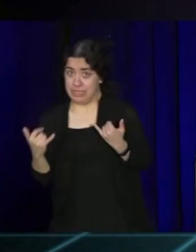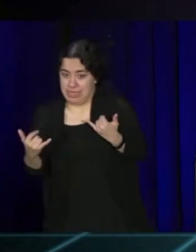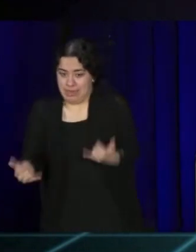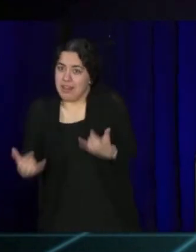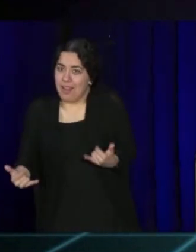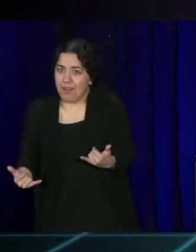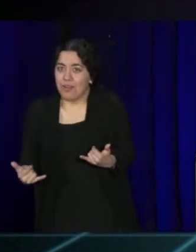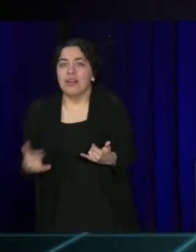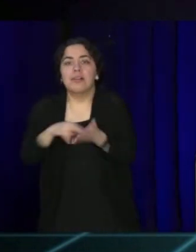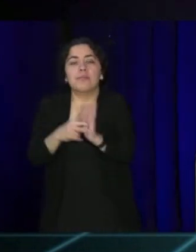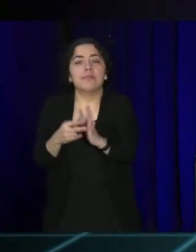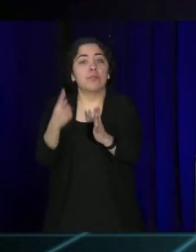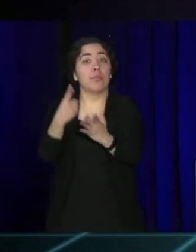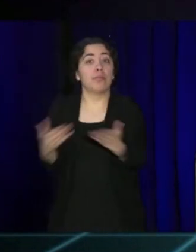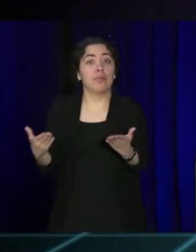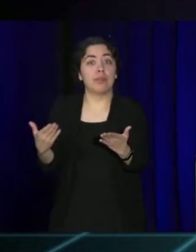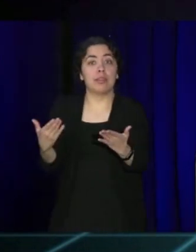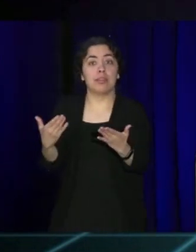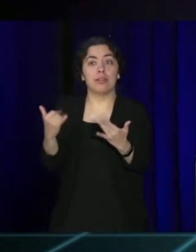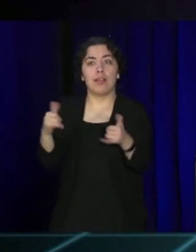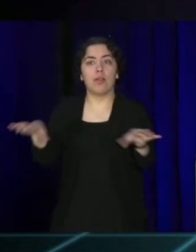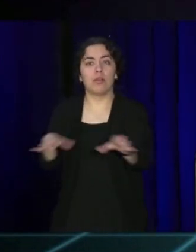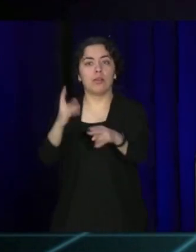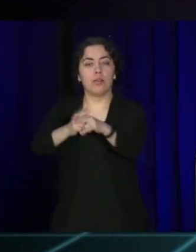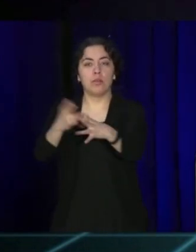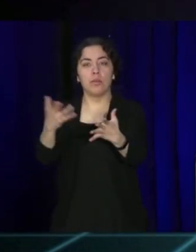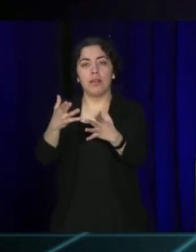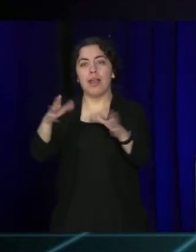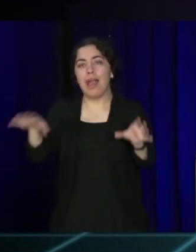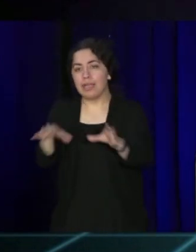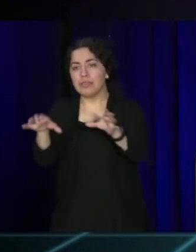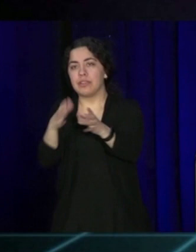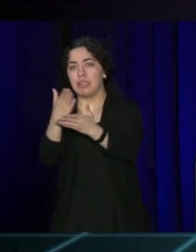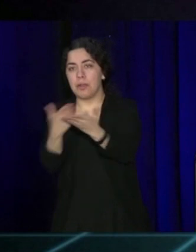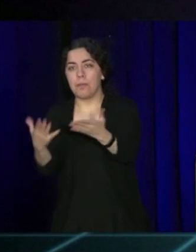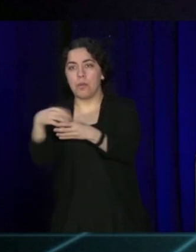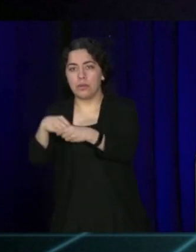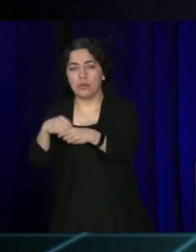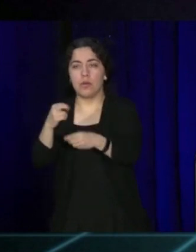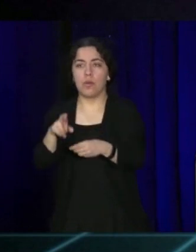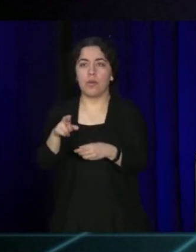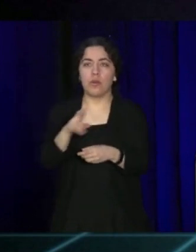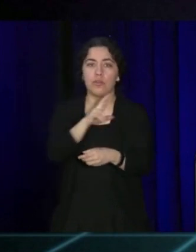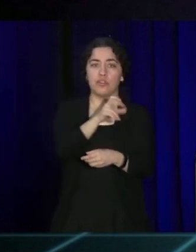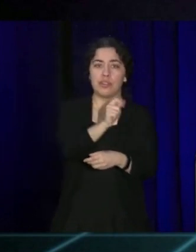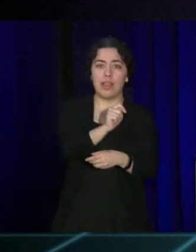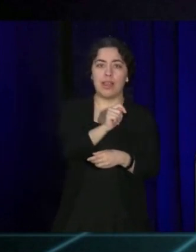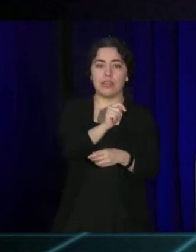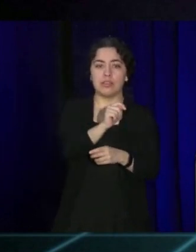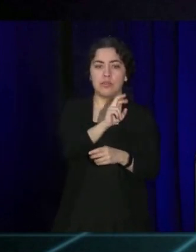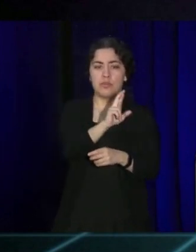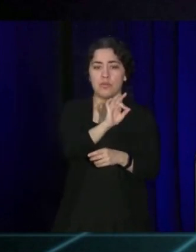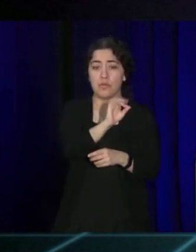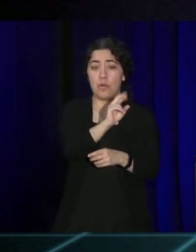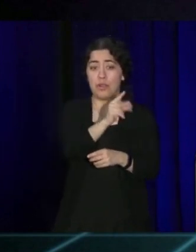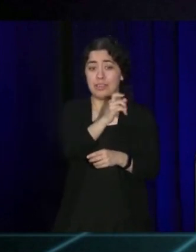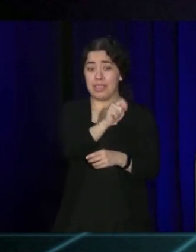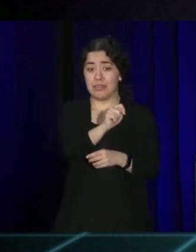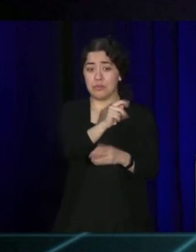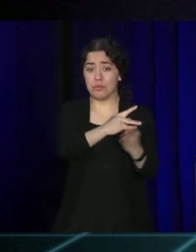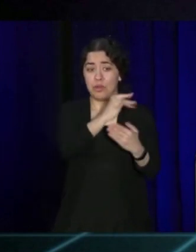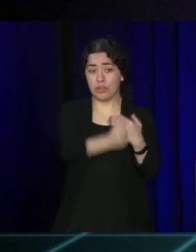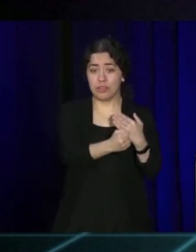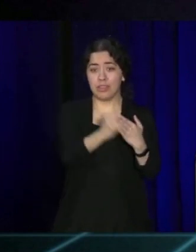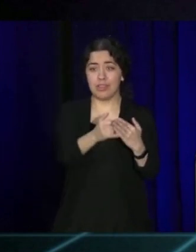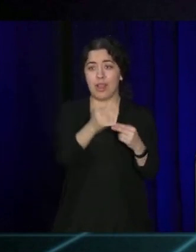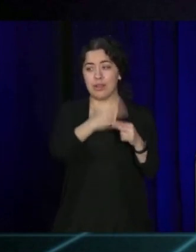off-screen thing that is now named activity component, or the React Forget project that's now React compiler and is promised to ship